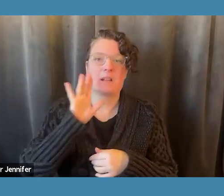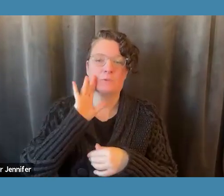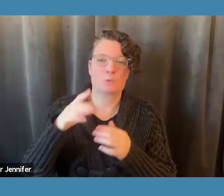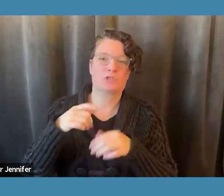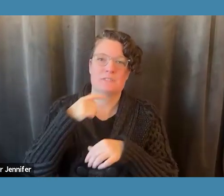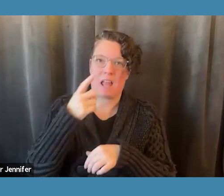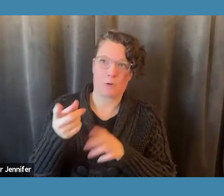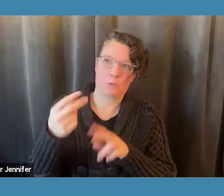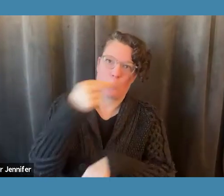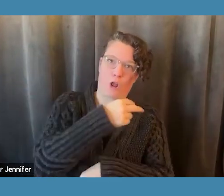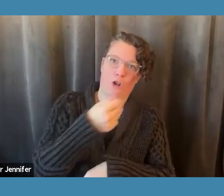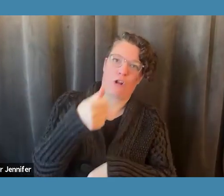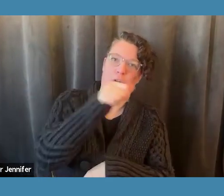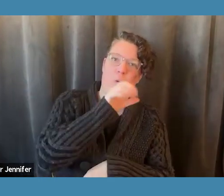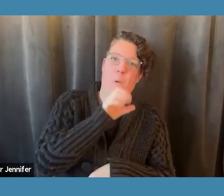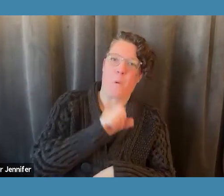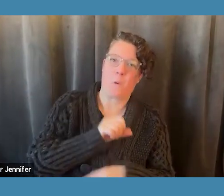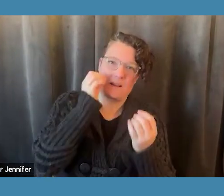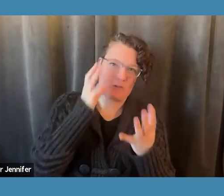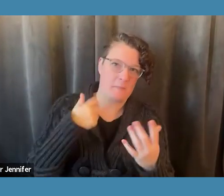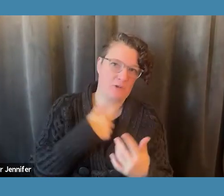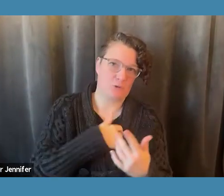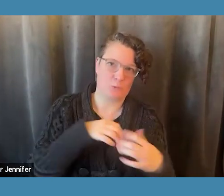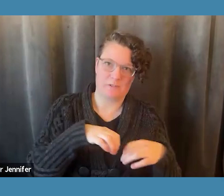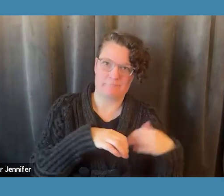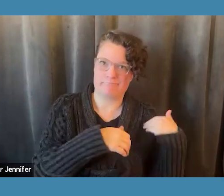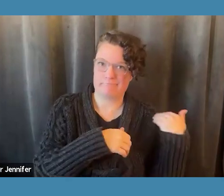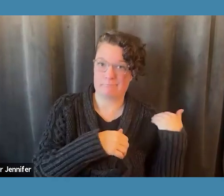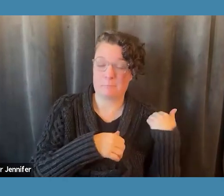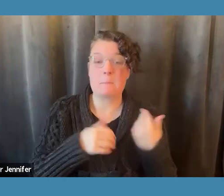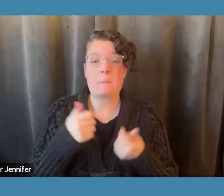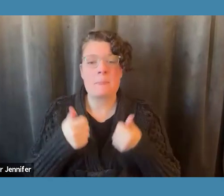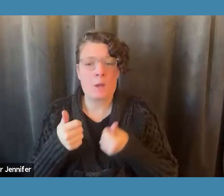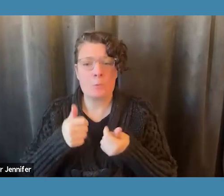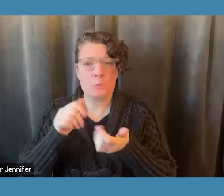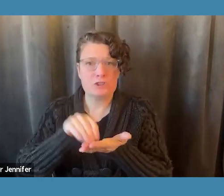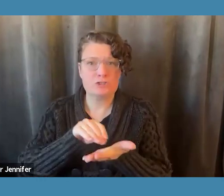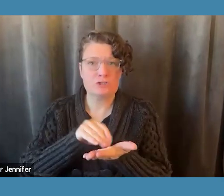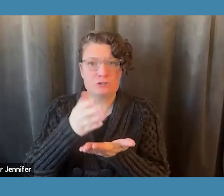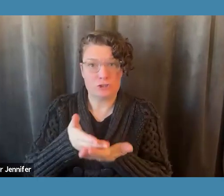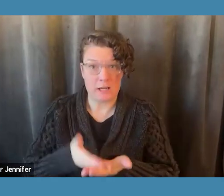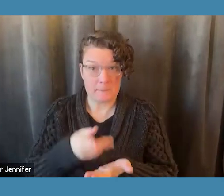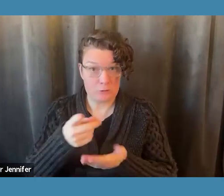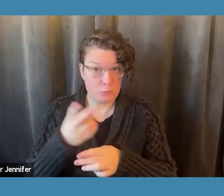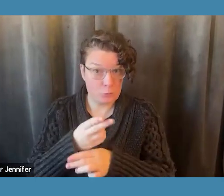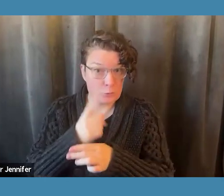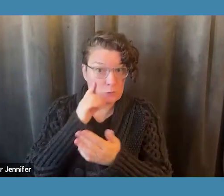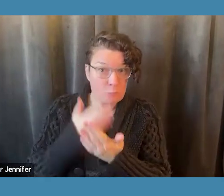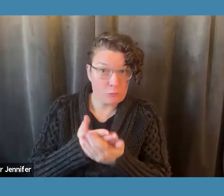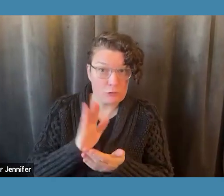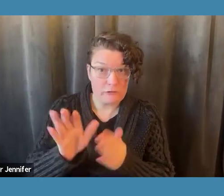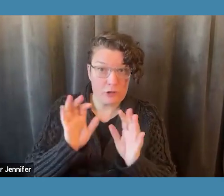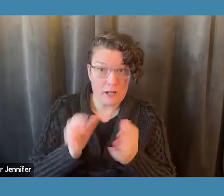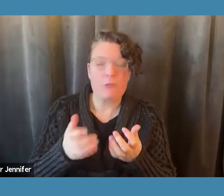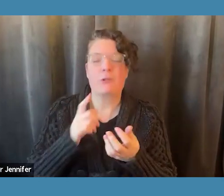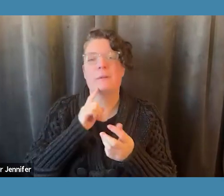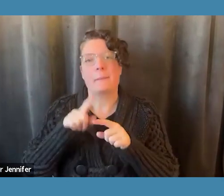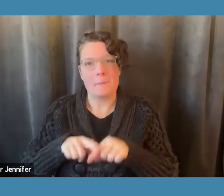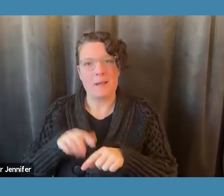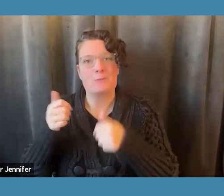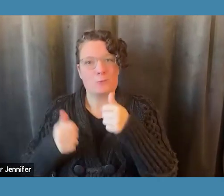done. So what documentation you're going to use to prove your category depends on what category you're applying